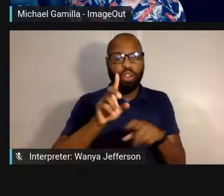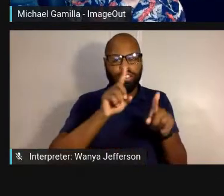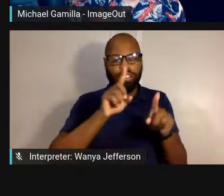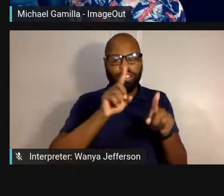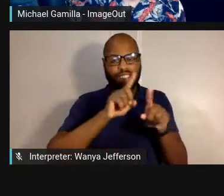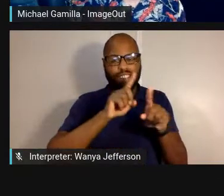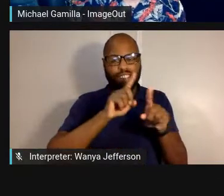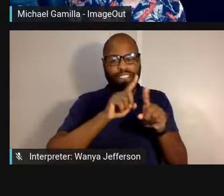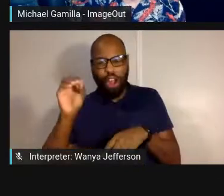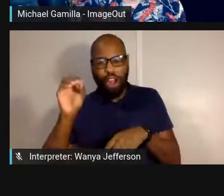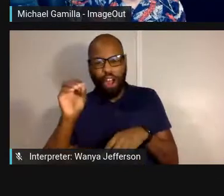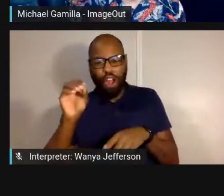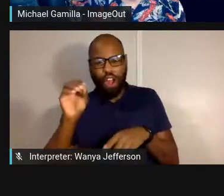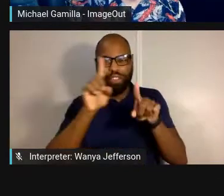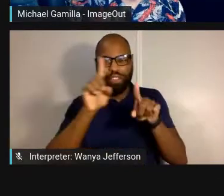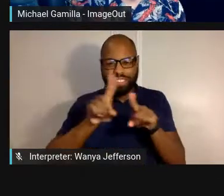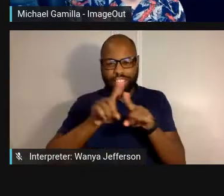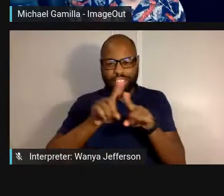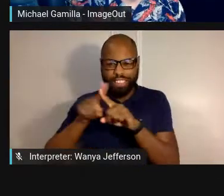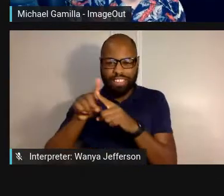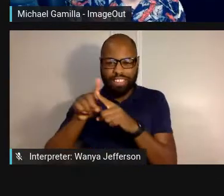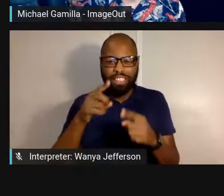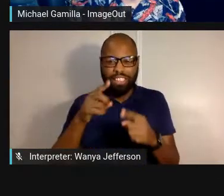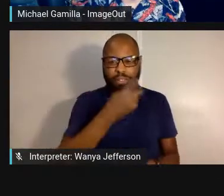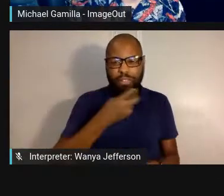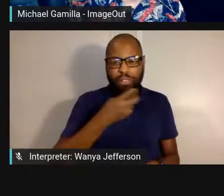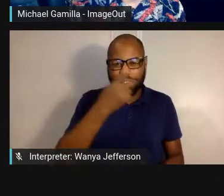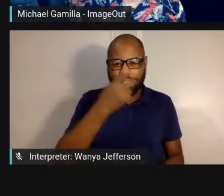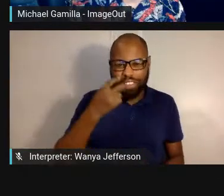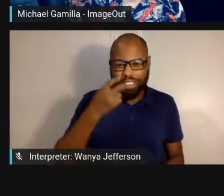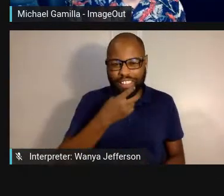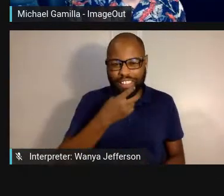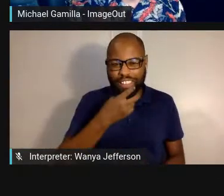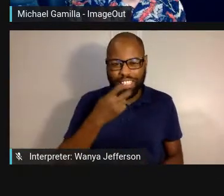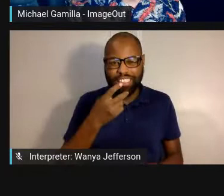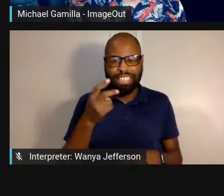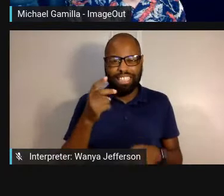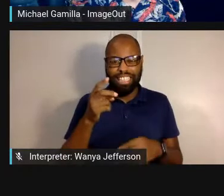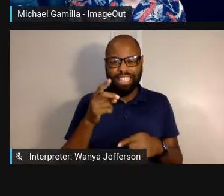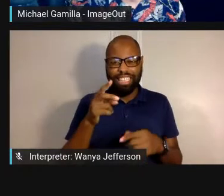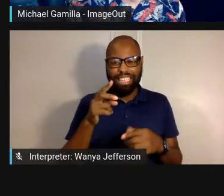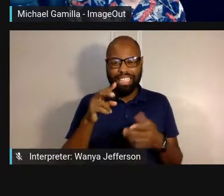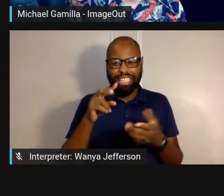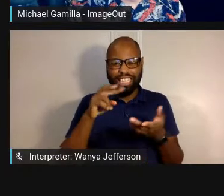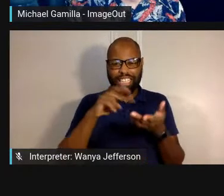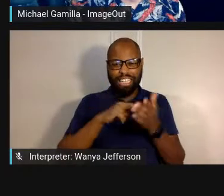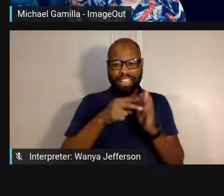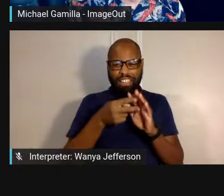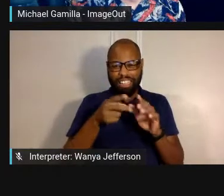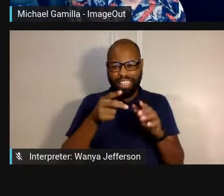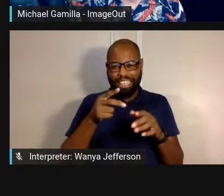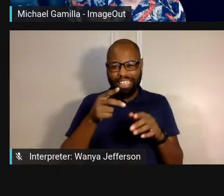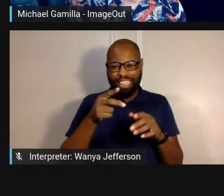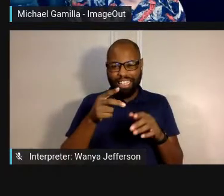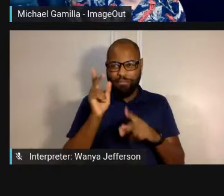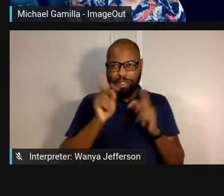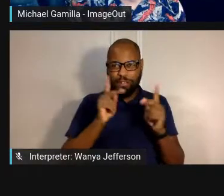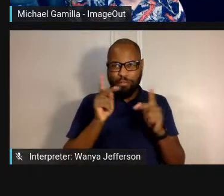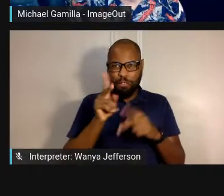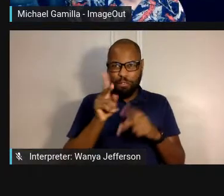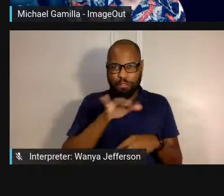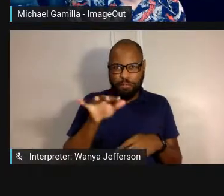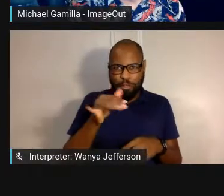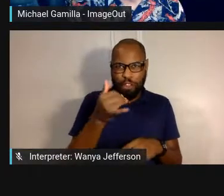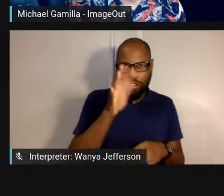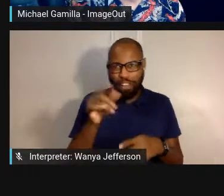exactly. It's Colombia, not Colombia. Yeah. And I remember someone who asked me, how much time do you